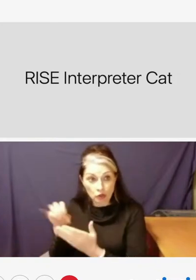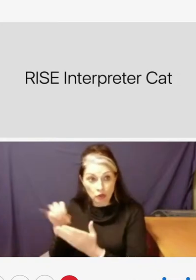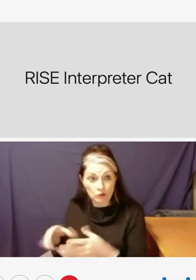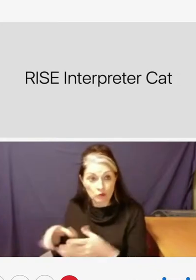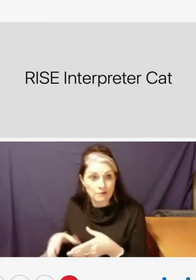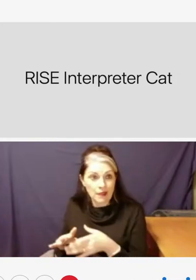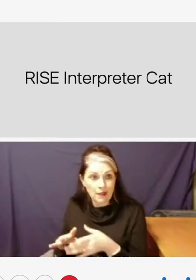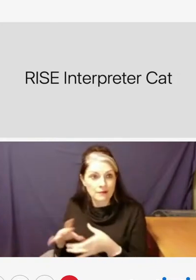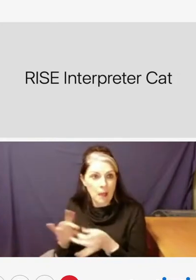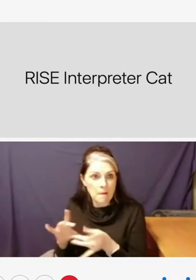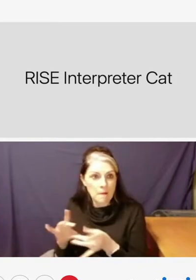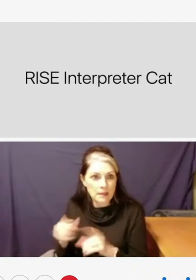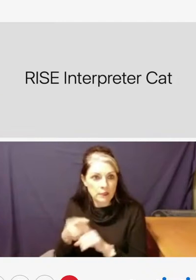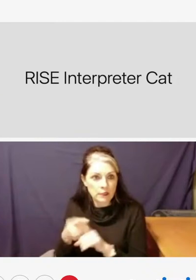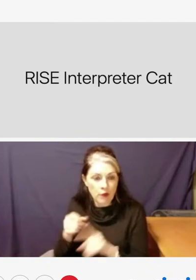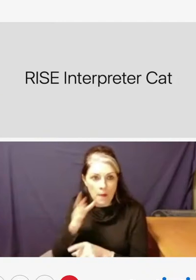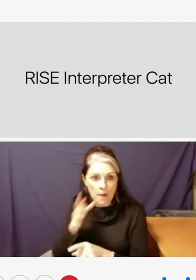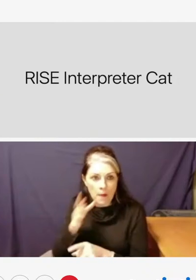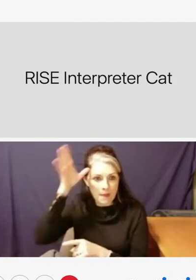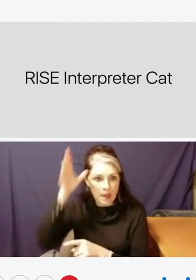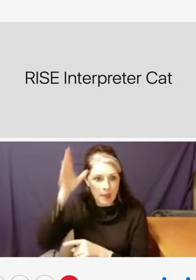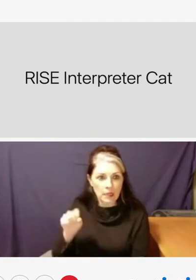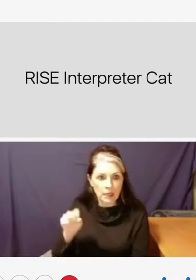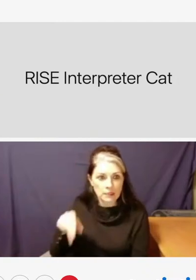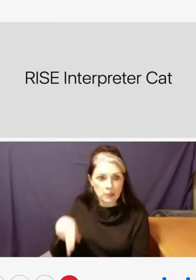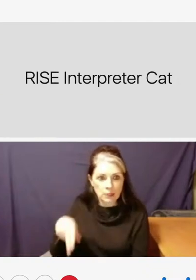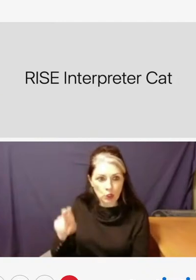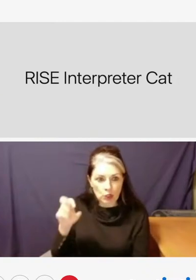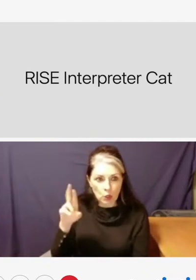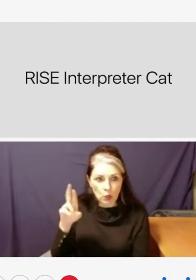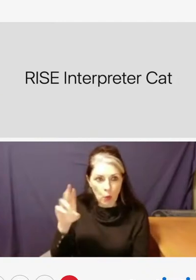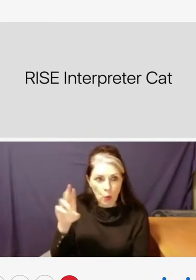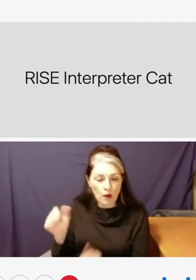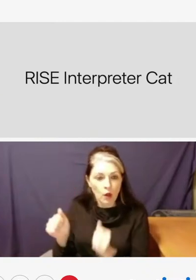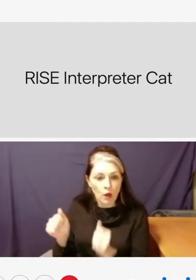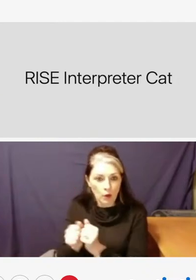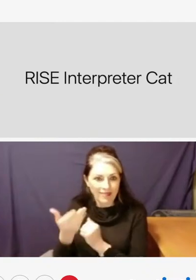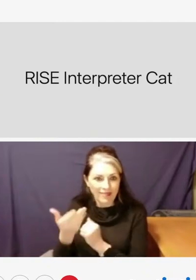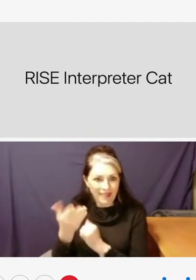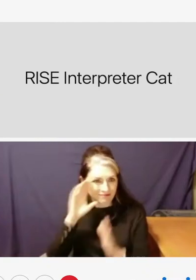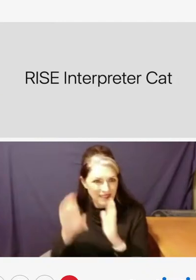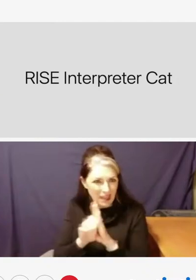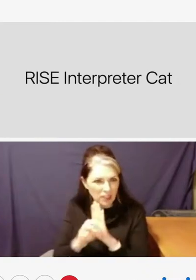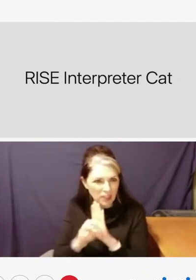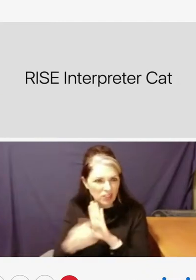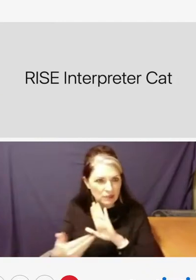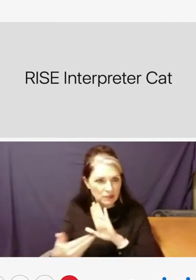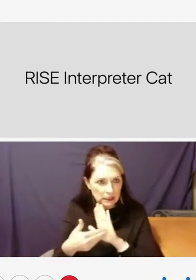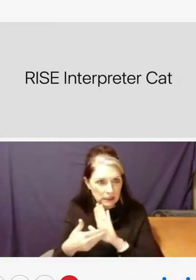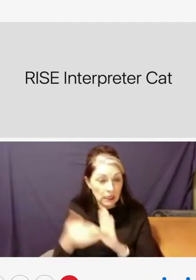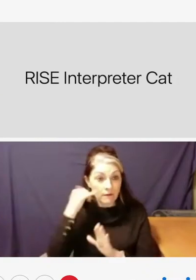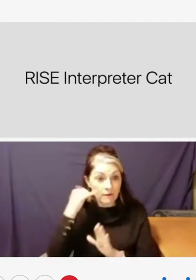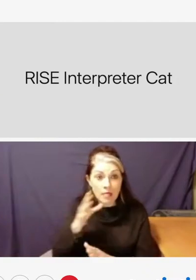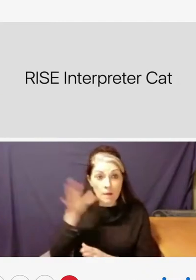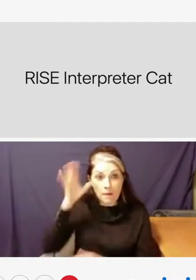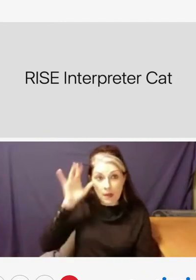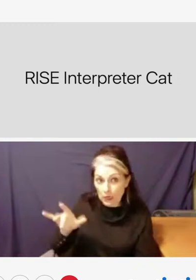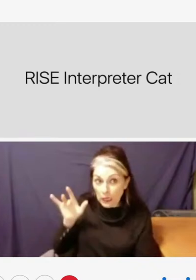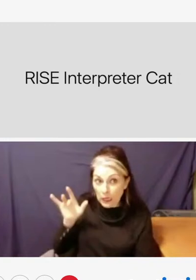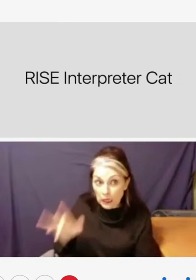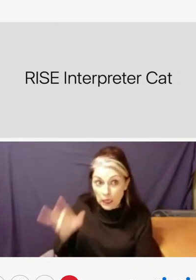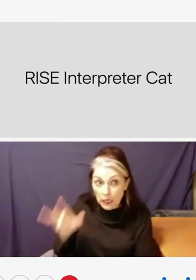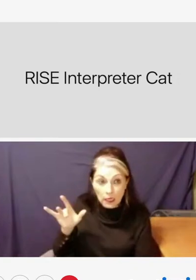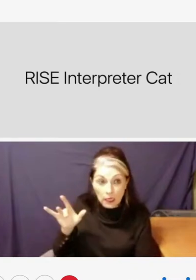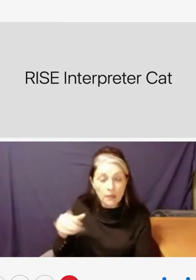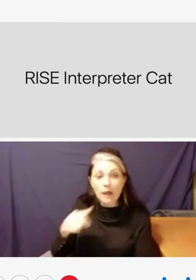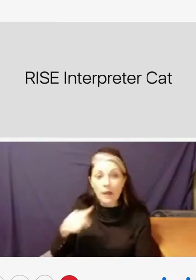square with the infographic there in the middle and if the parents click on that infographic they get the letter that's next